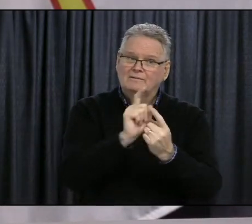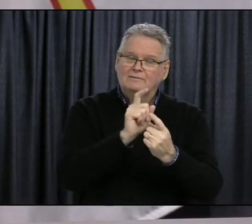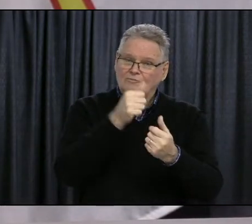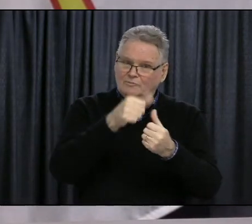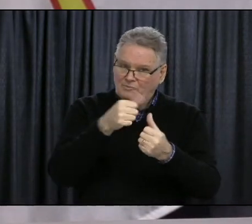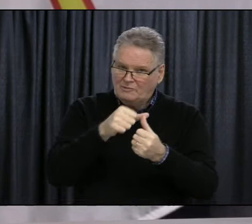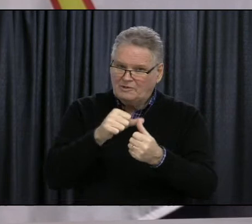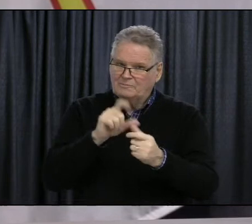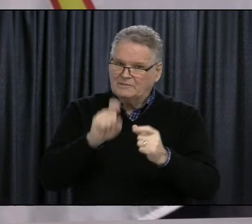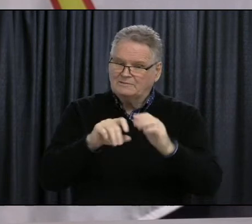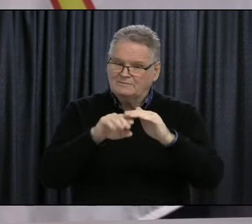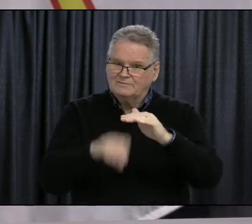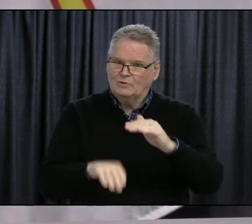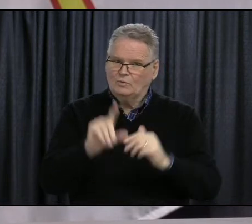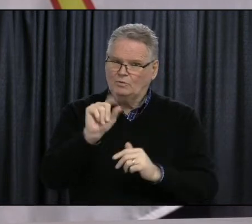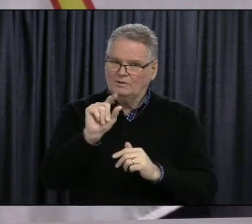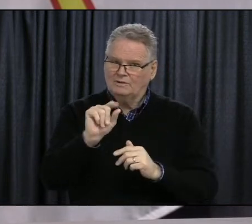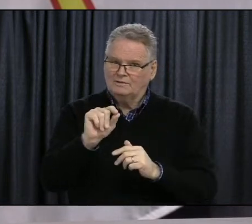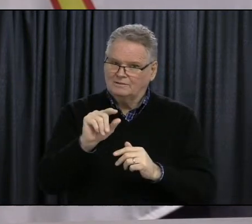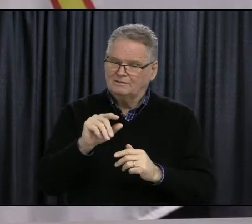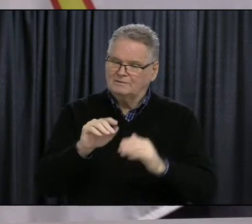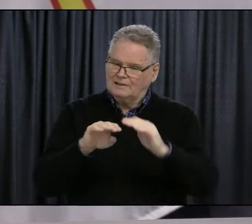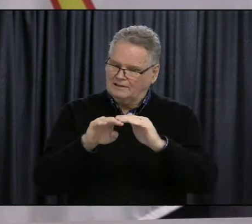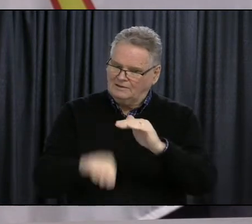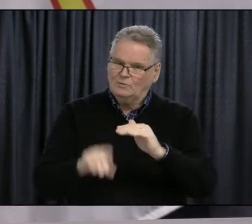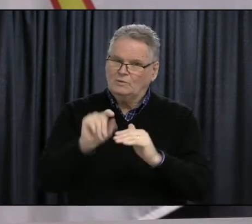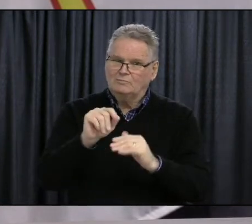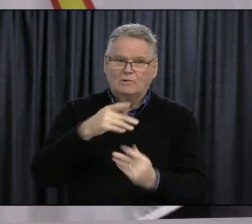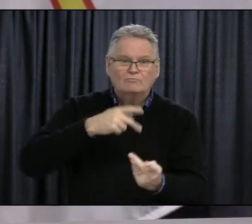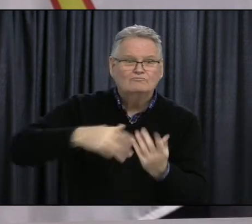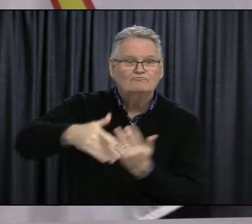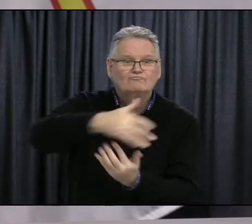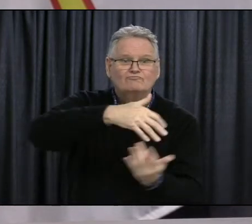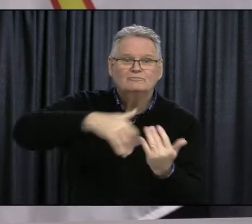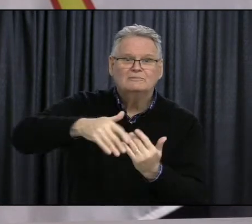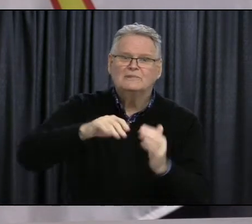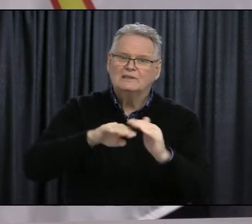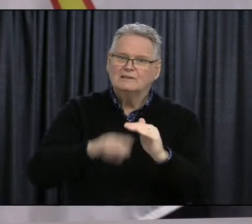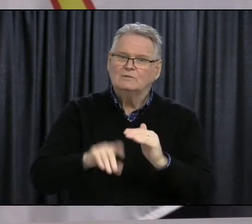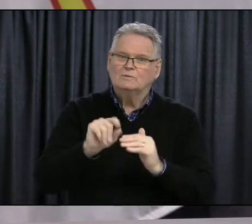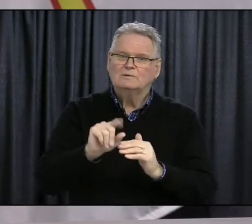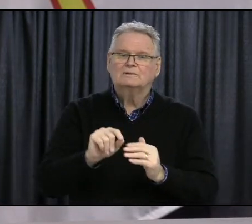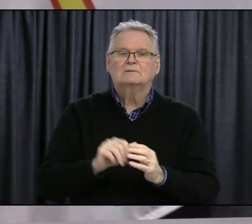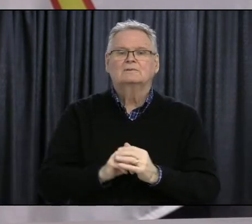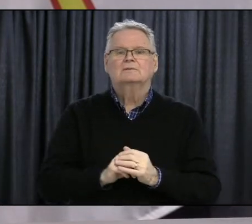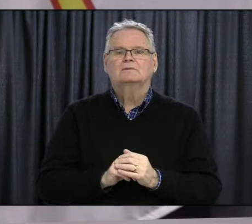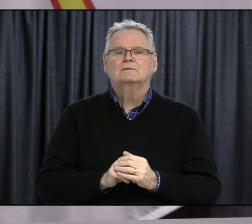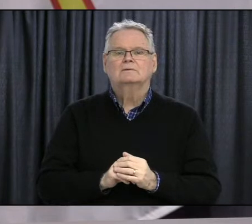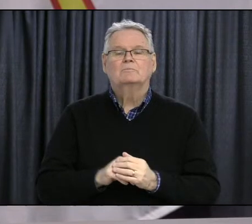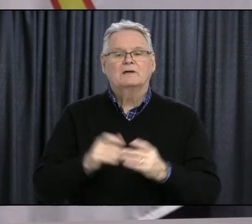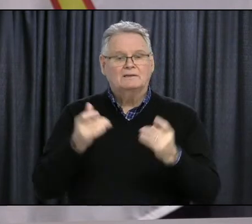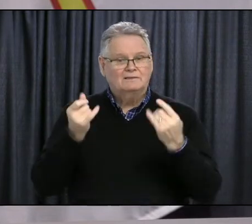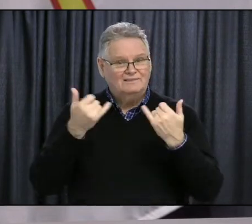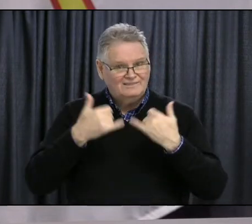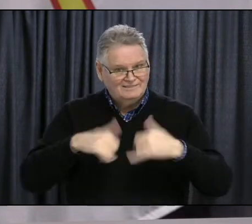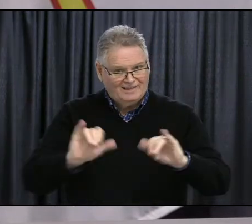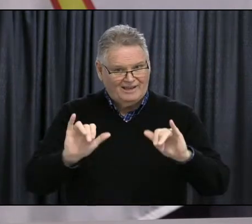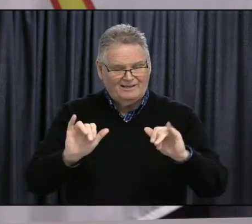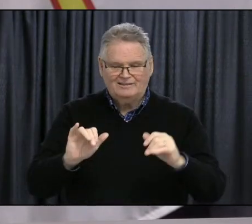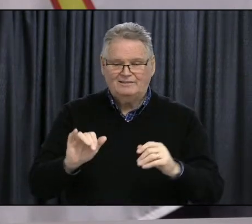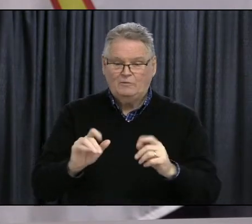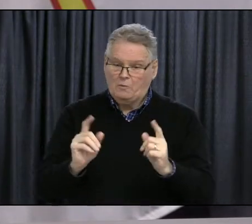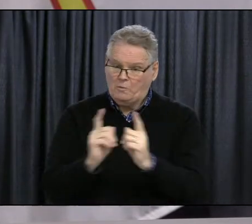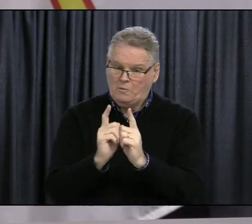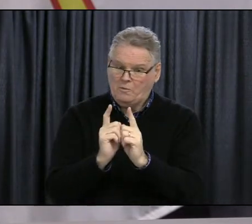only as space permits. You should only attend a gathering with your close, consistent contacts. If you find yourself in a gathering